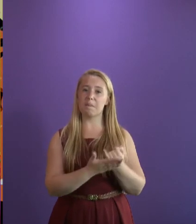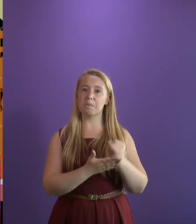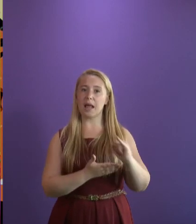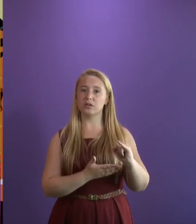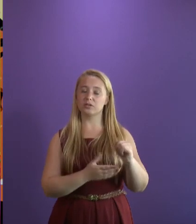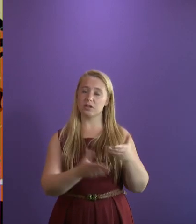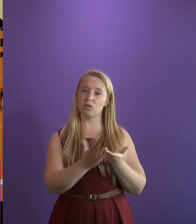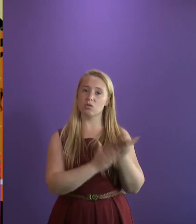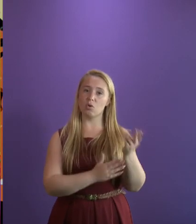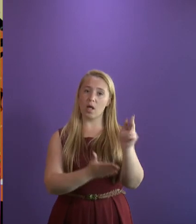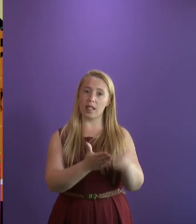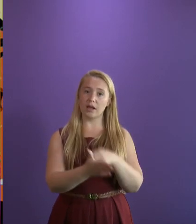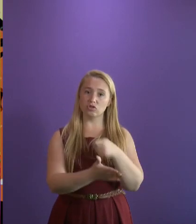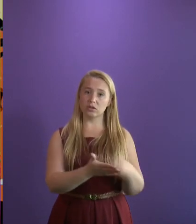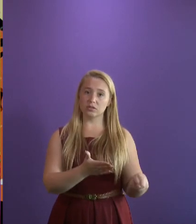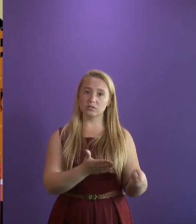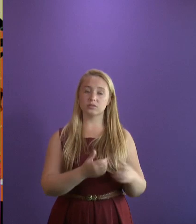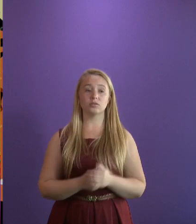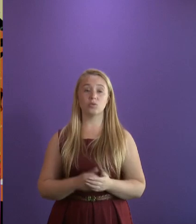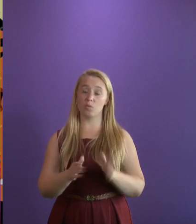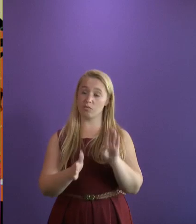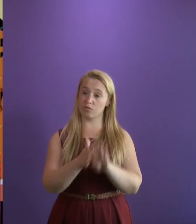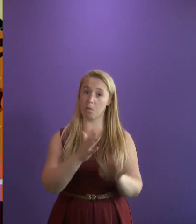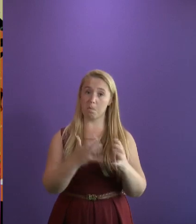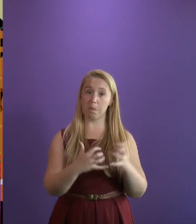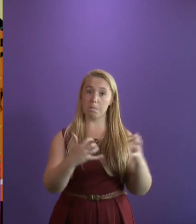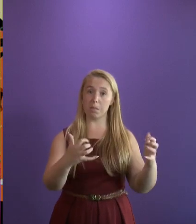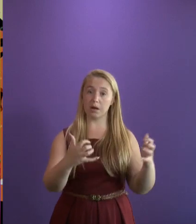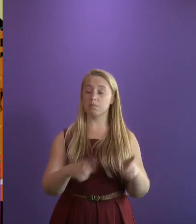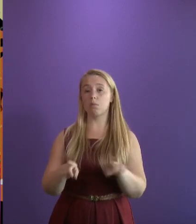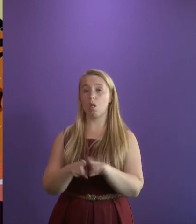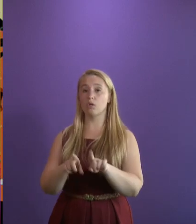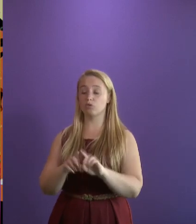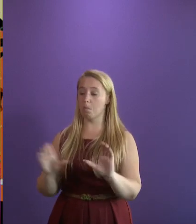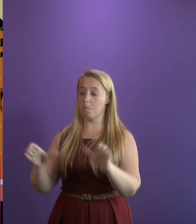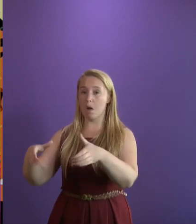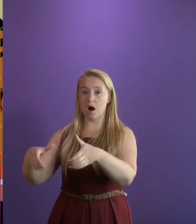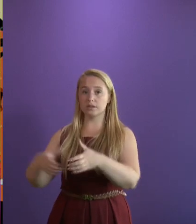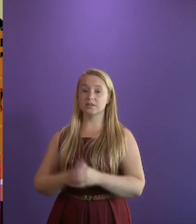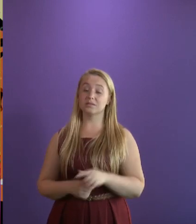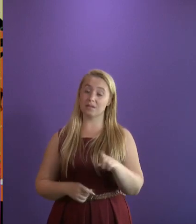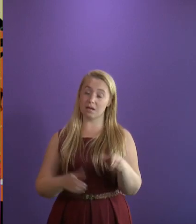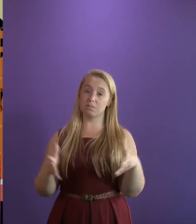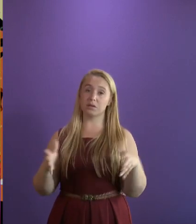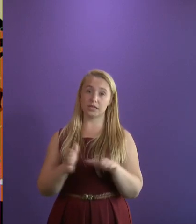Not just in elections of the public, but also within parties. That's an issue.